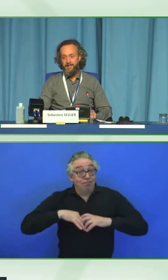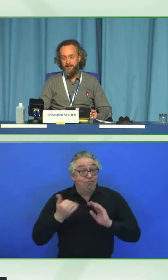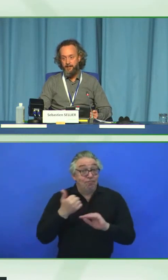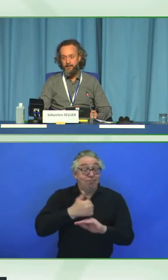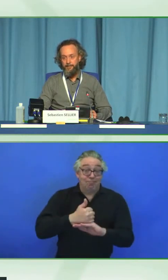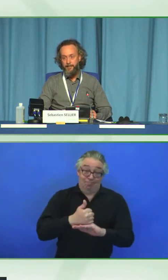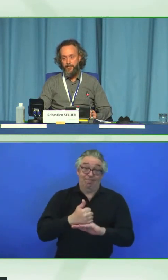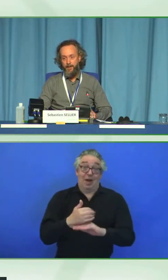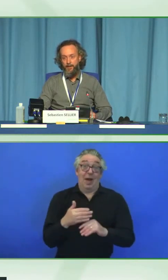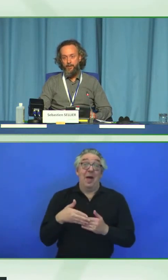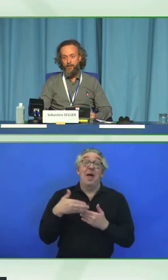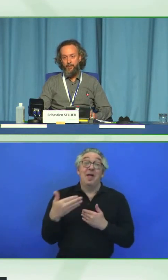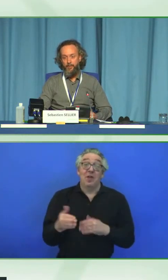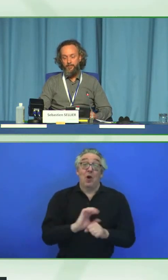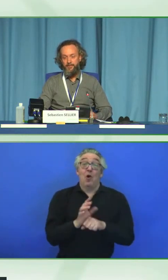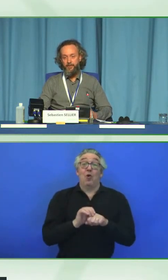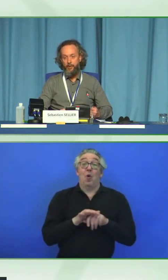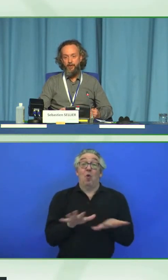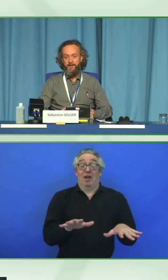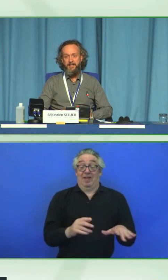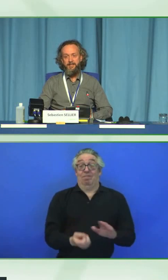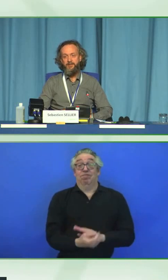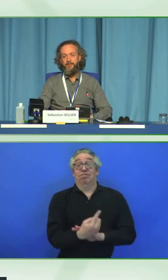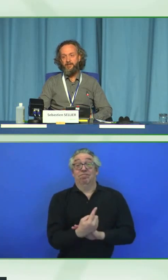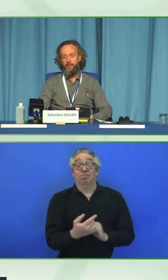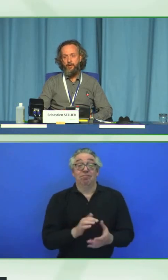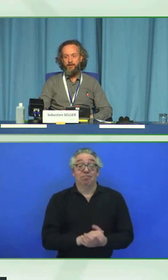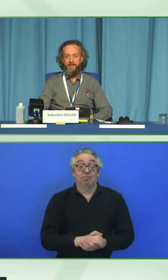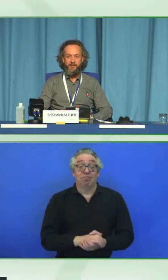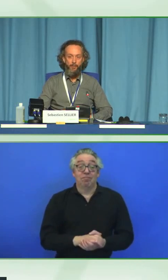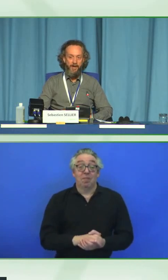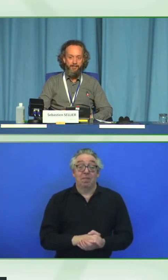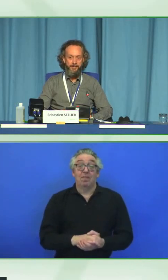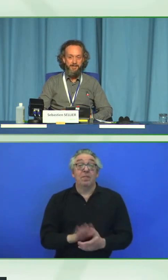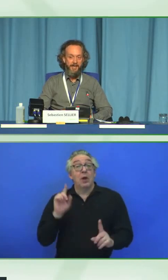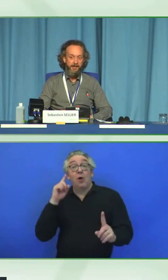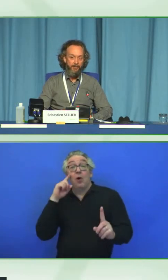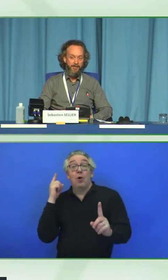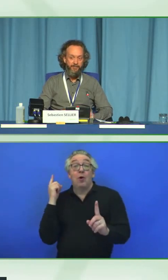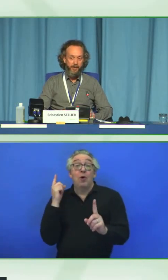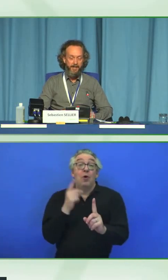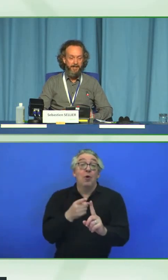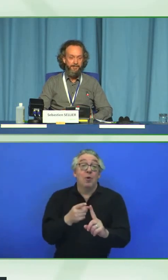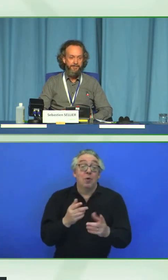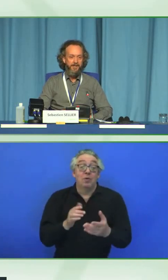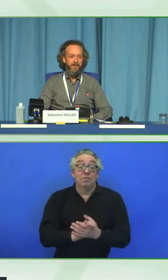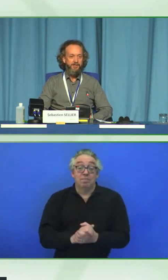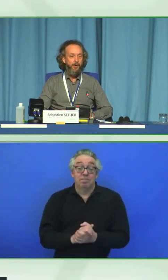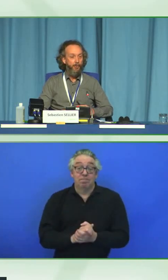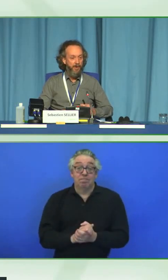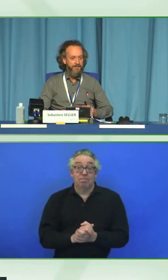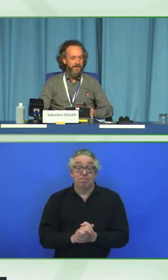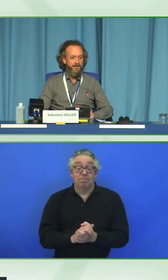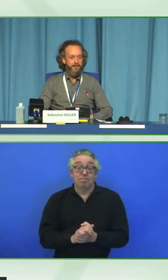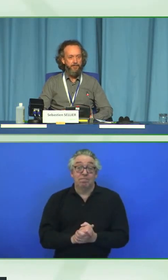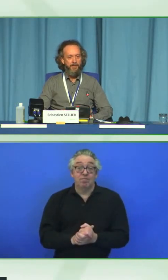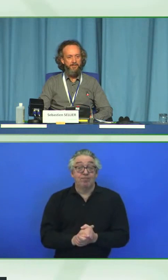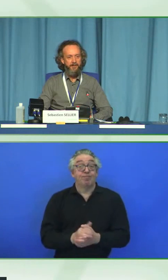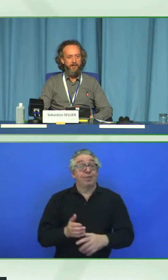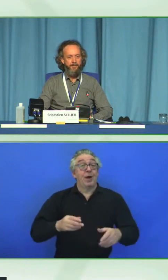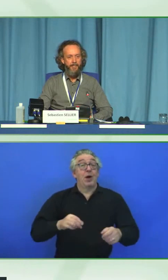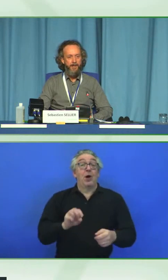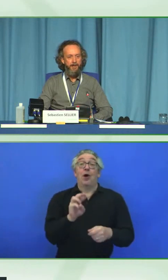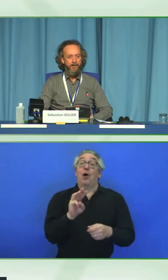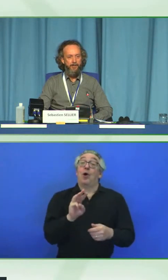So Elix, the goal of Elix is to make the world and the web sign language friendly. So a website